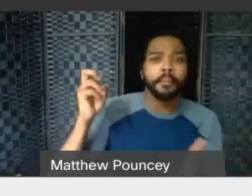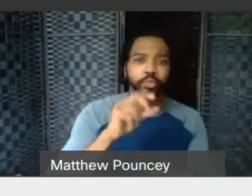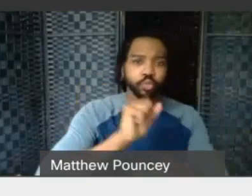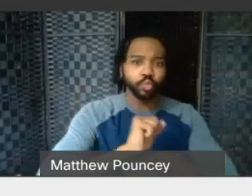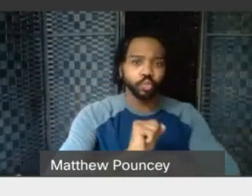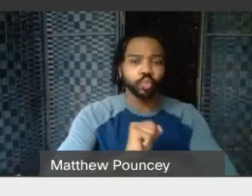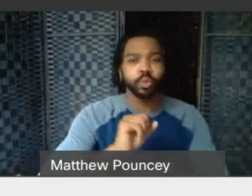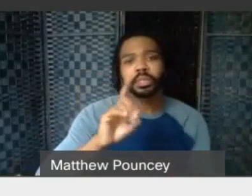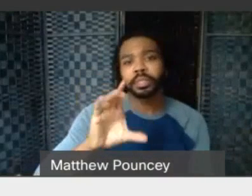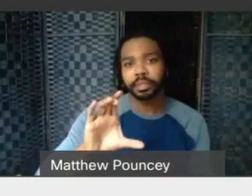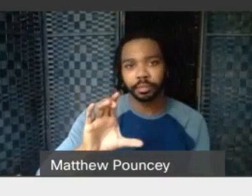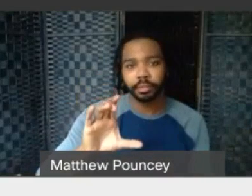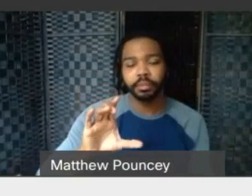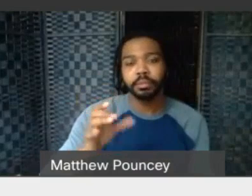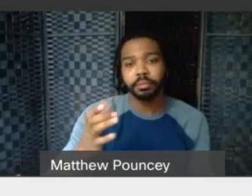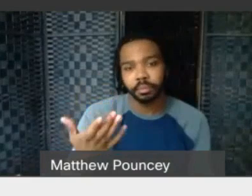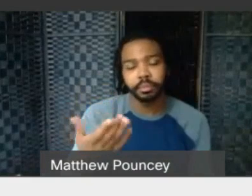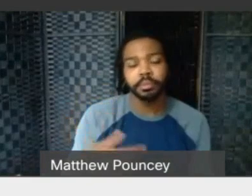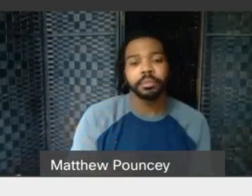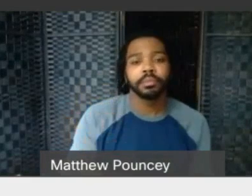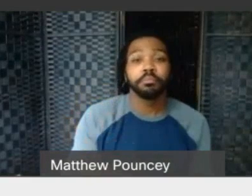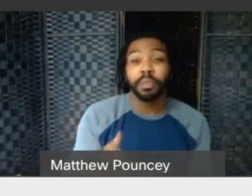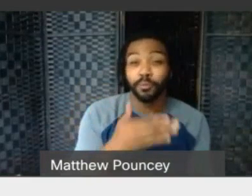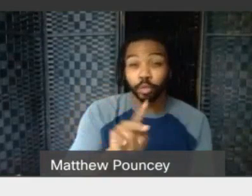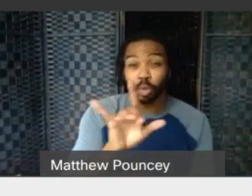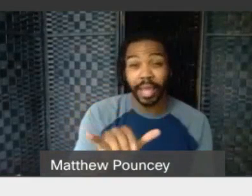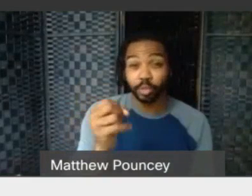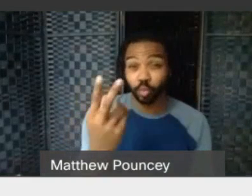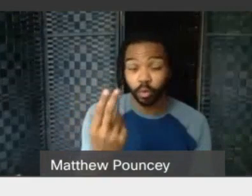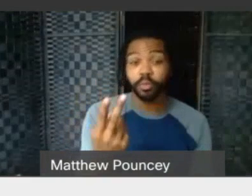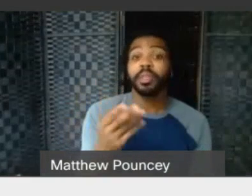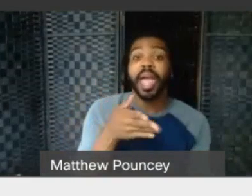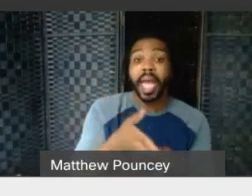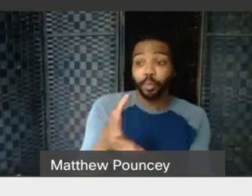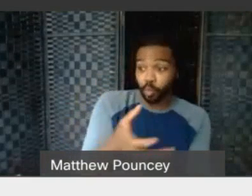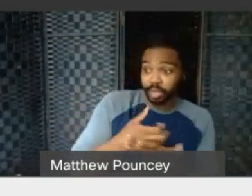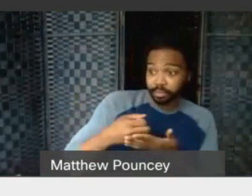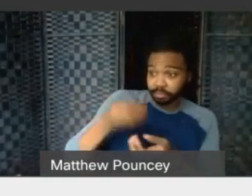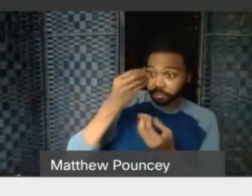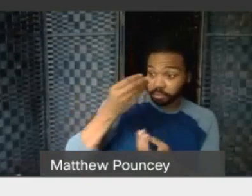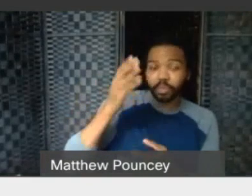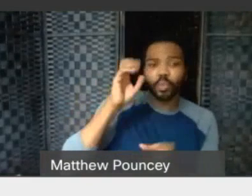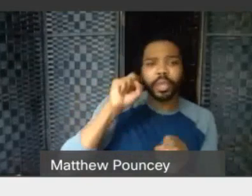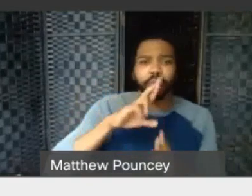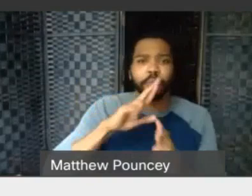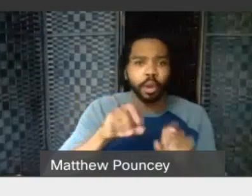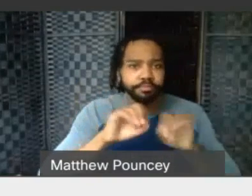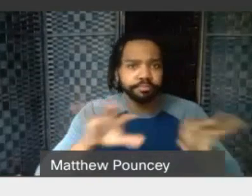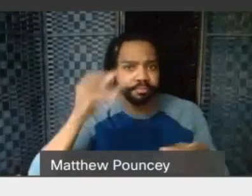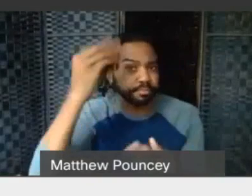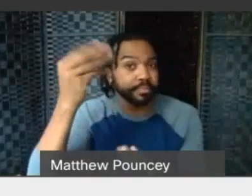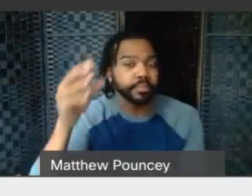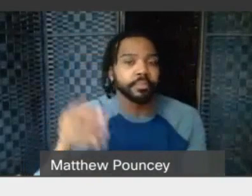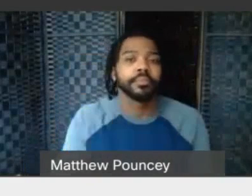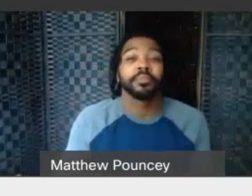data by agency, so we'll be able to report that aggregate data on our agency as well. And just so people are aware, we do not get